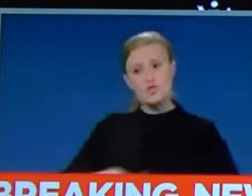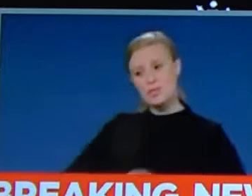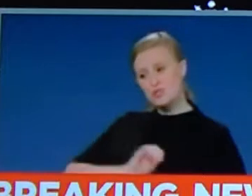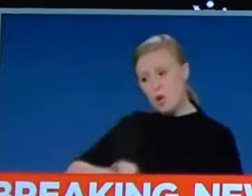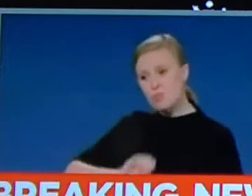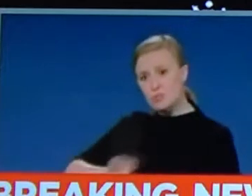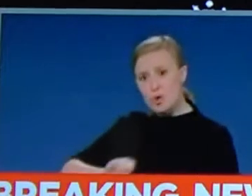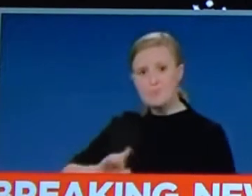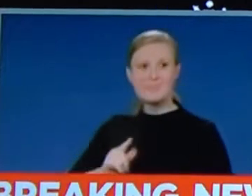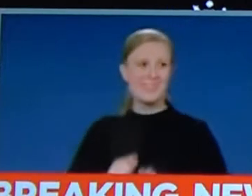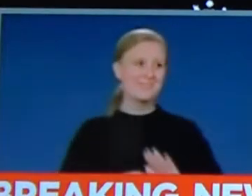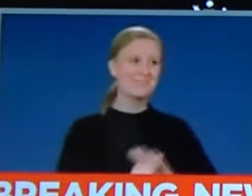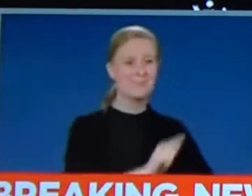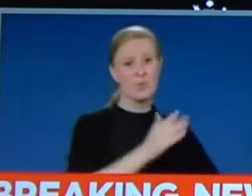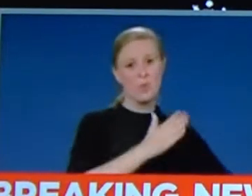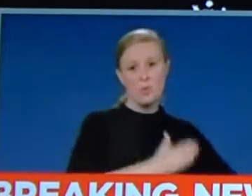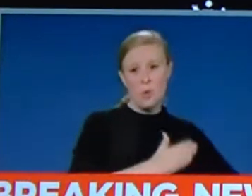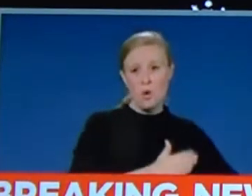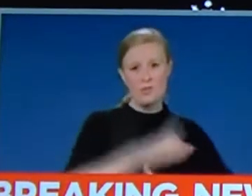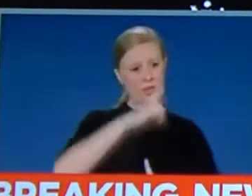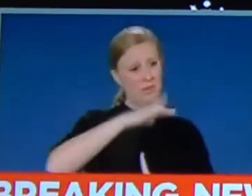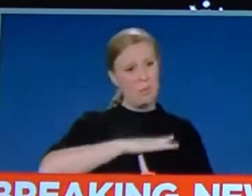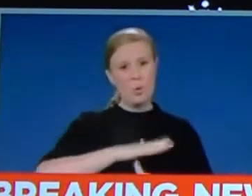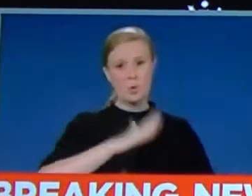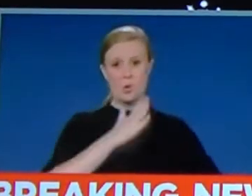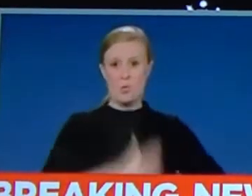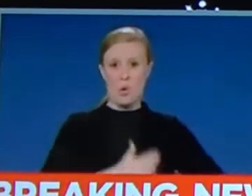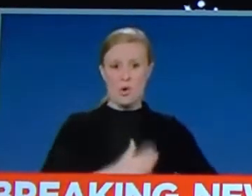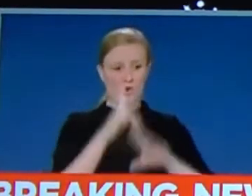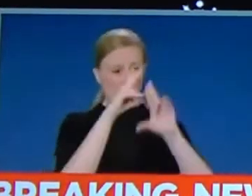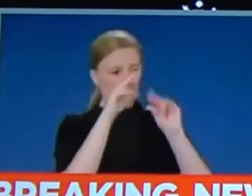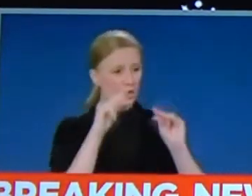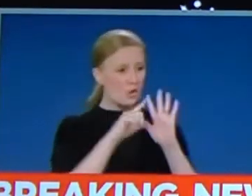parents so we can continue running Australia each and every day.